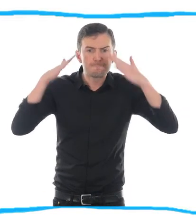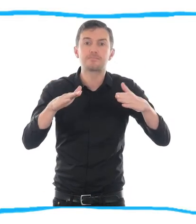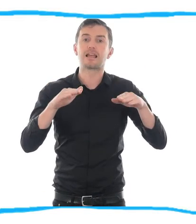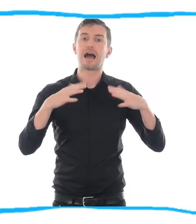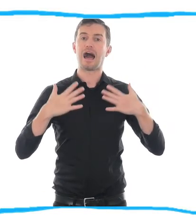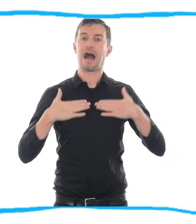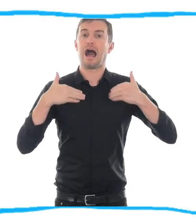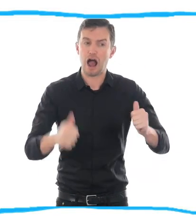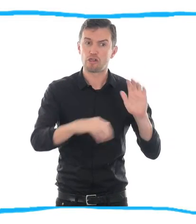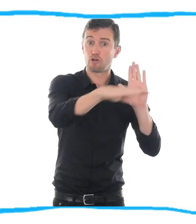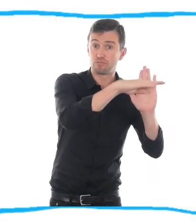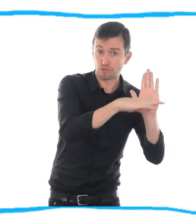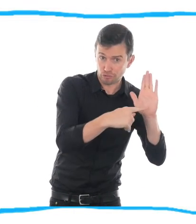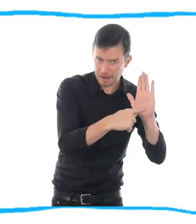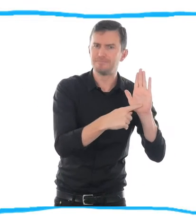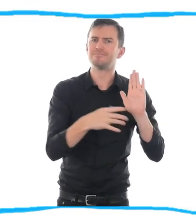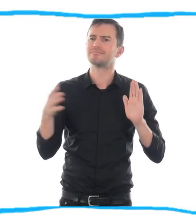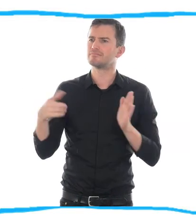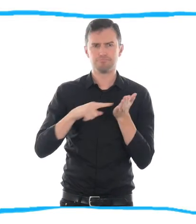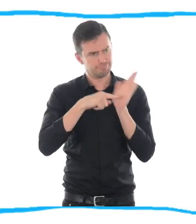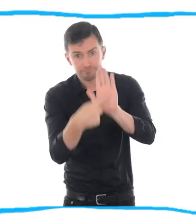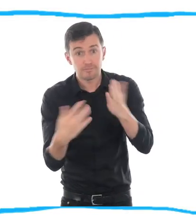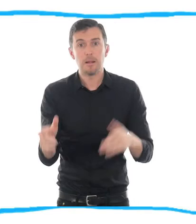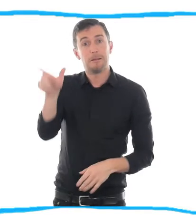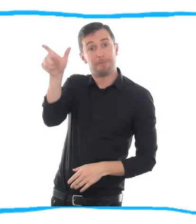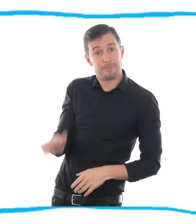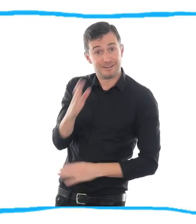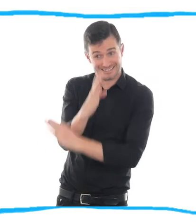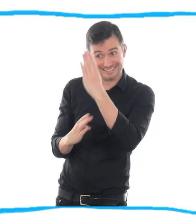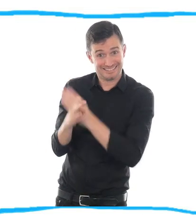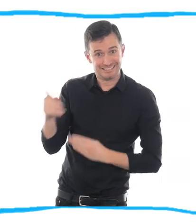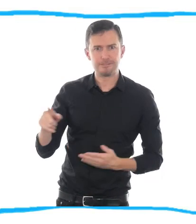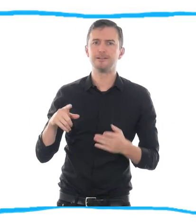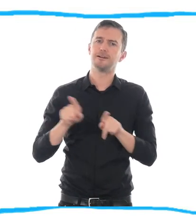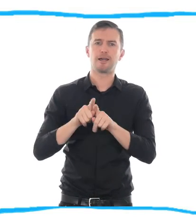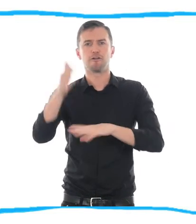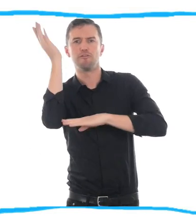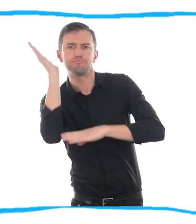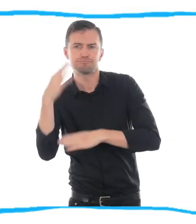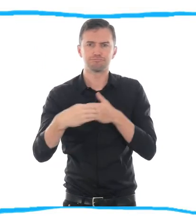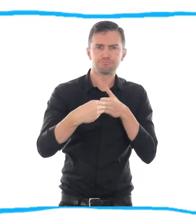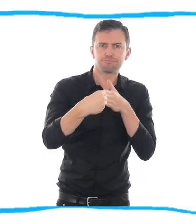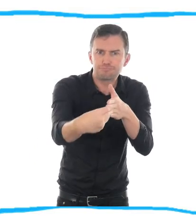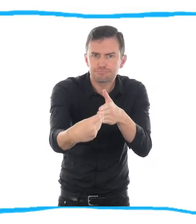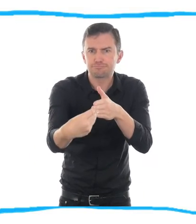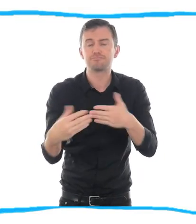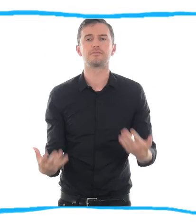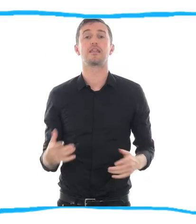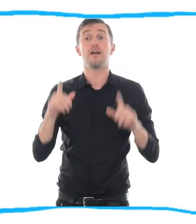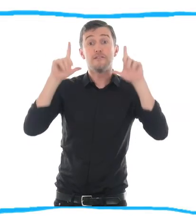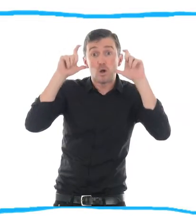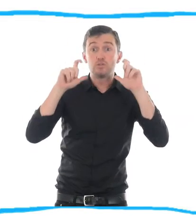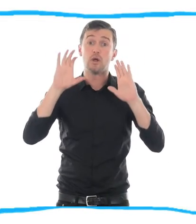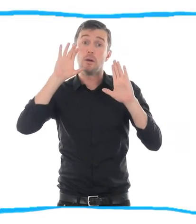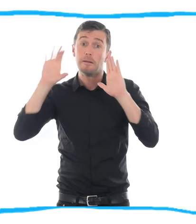or participating in those programs. Use empowered images. Show parents with disabilities taking their children to be